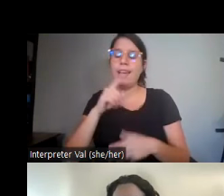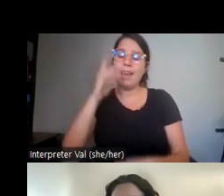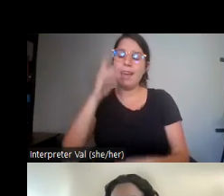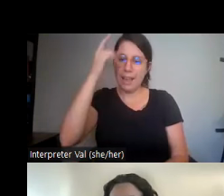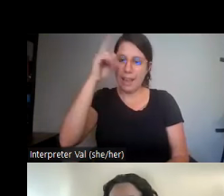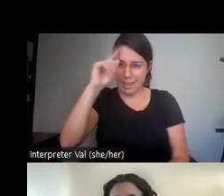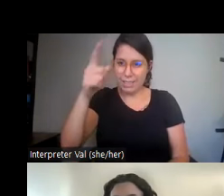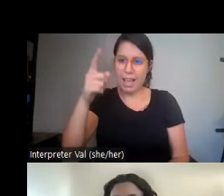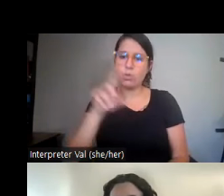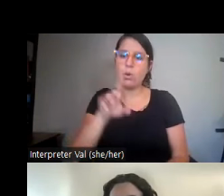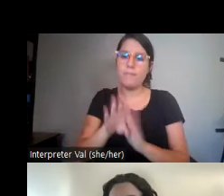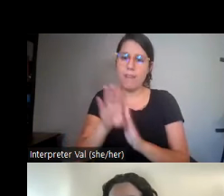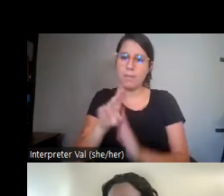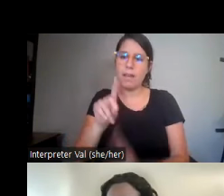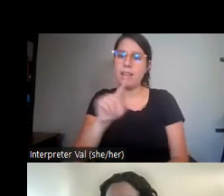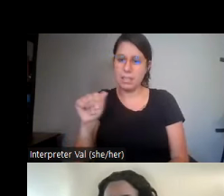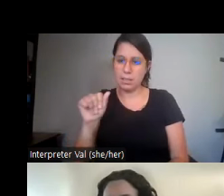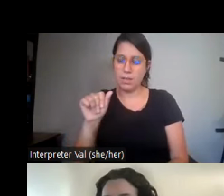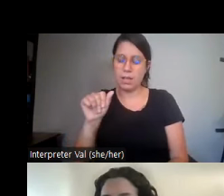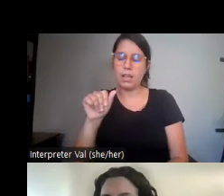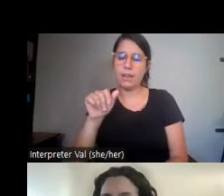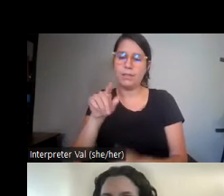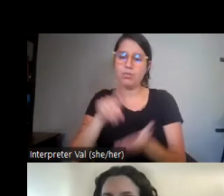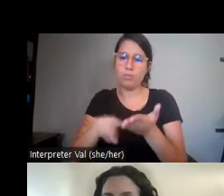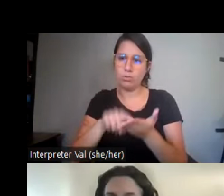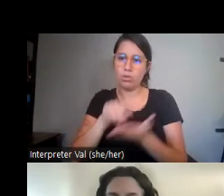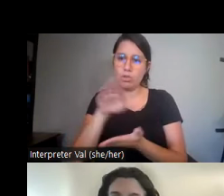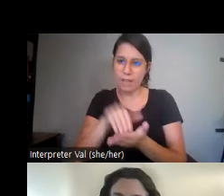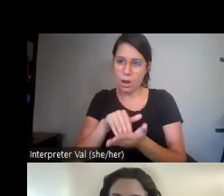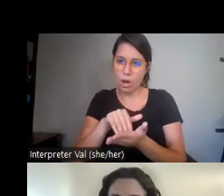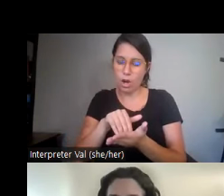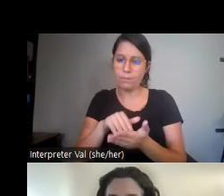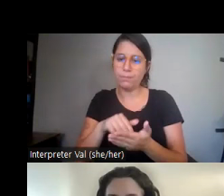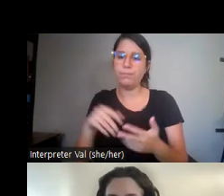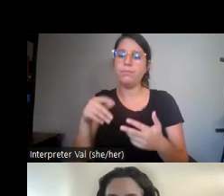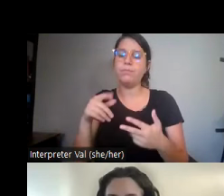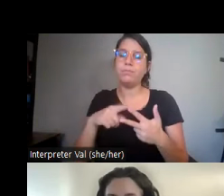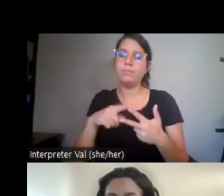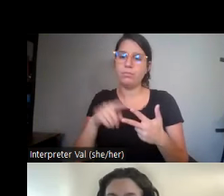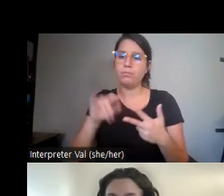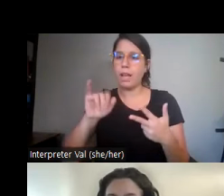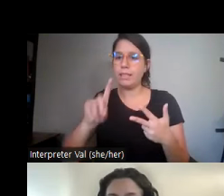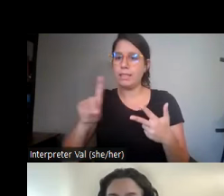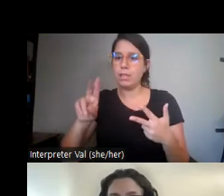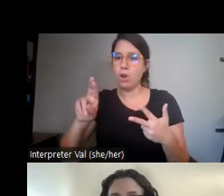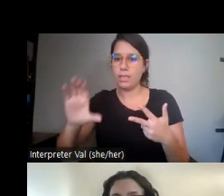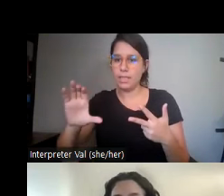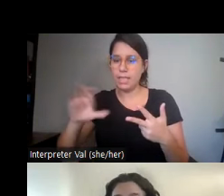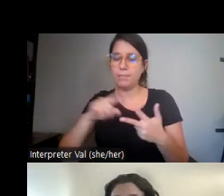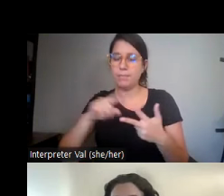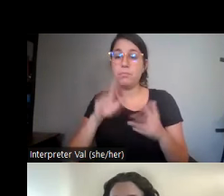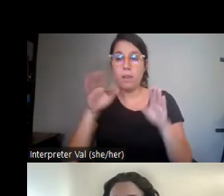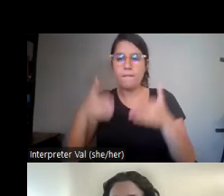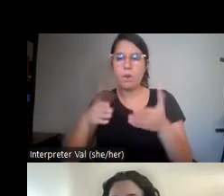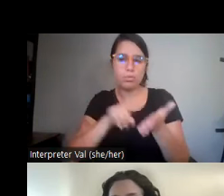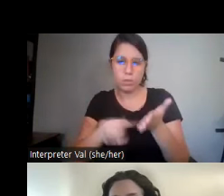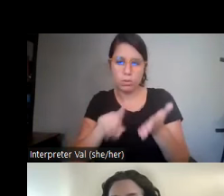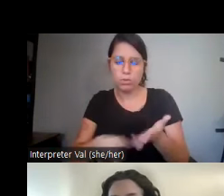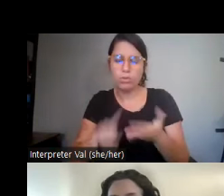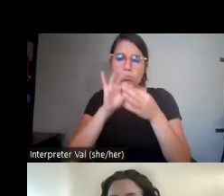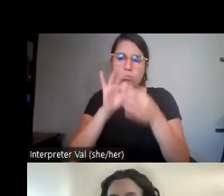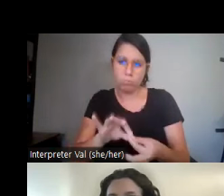Developmental Disabilities Research Center, which is the IDDRC, and it focuses on research